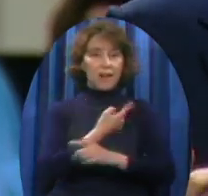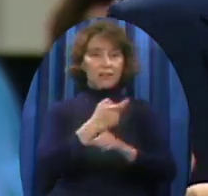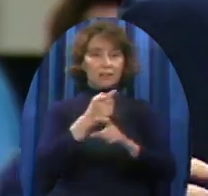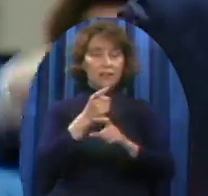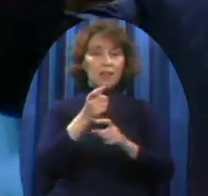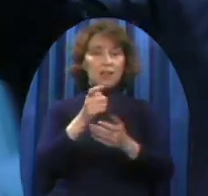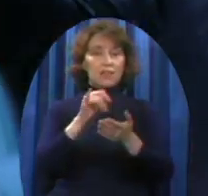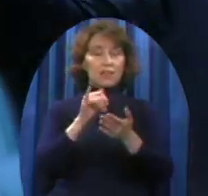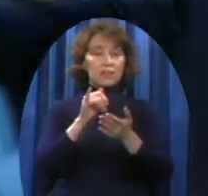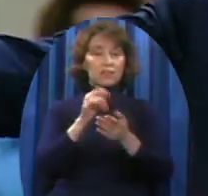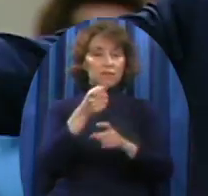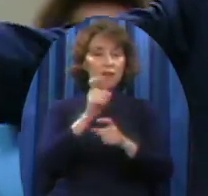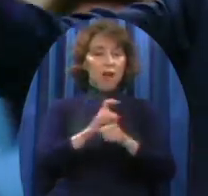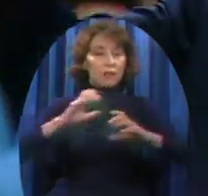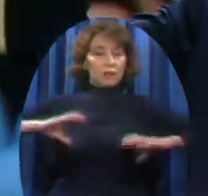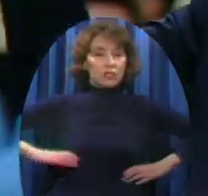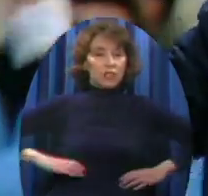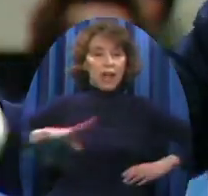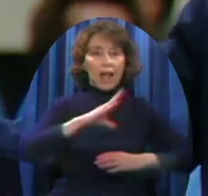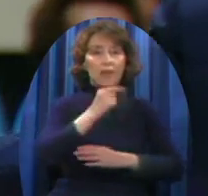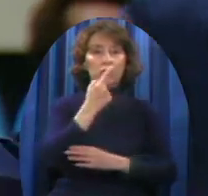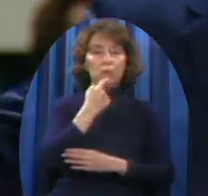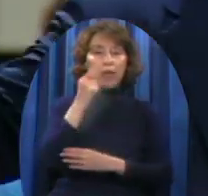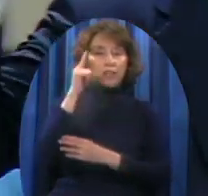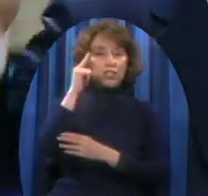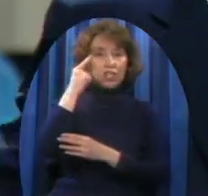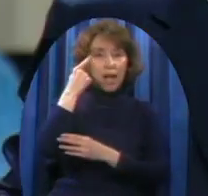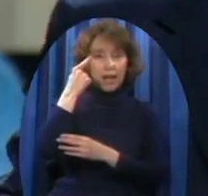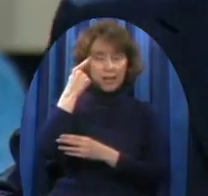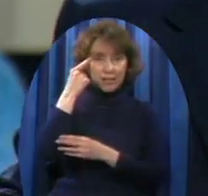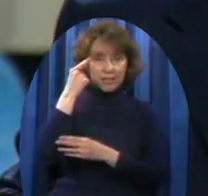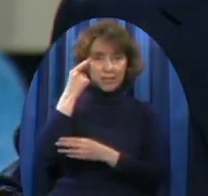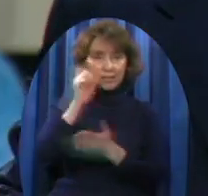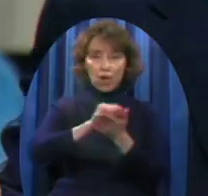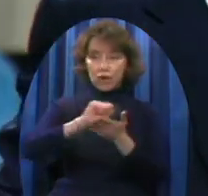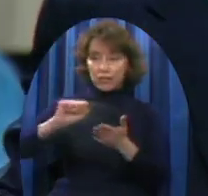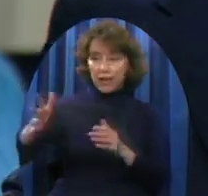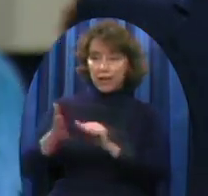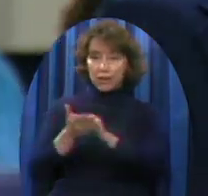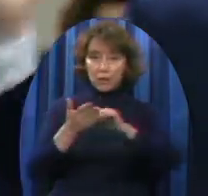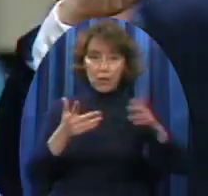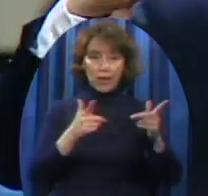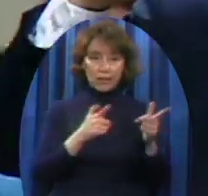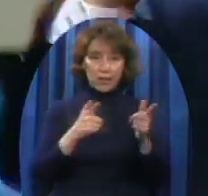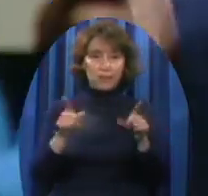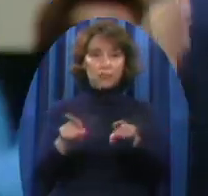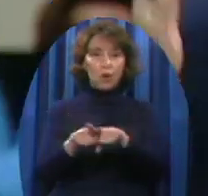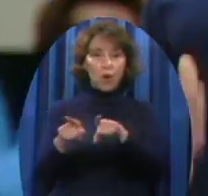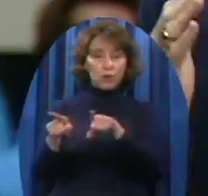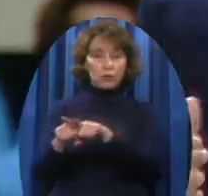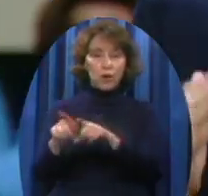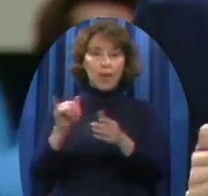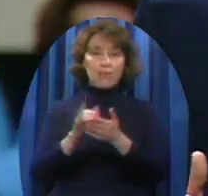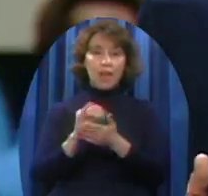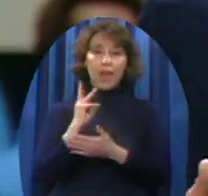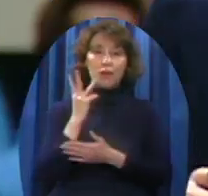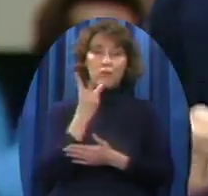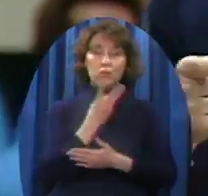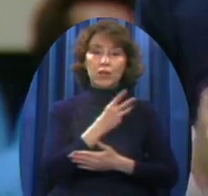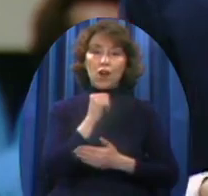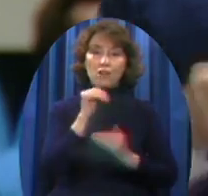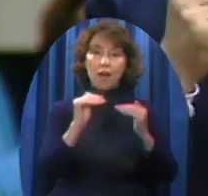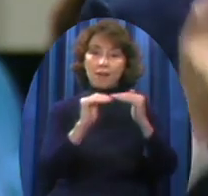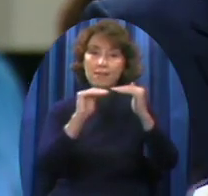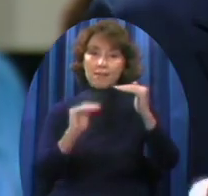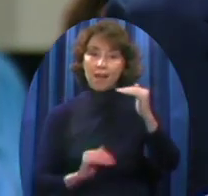the Soviets and the Red Chinese and everybody else is doing what we're doing, and that we are not being locked into inferiority. But